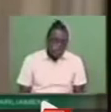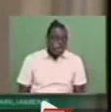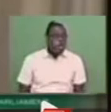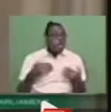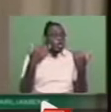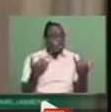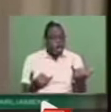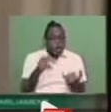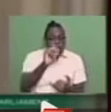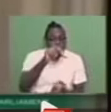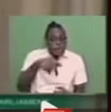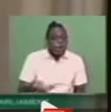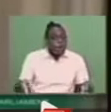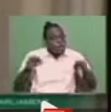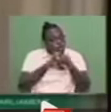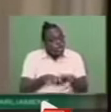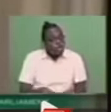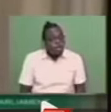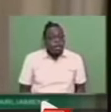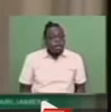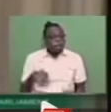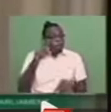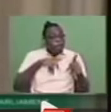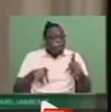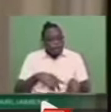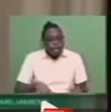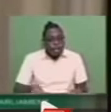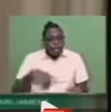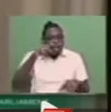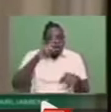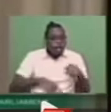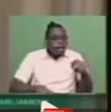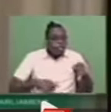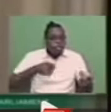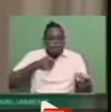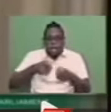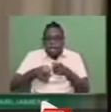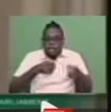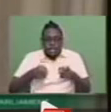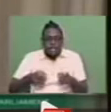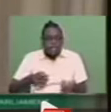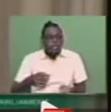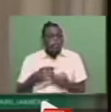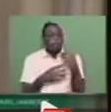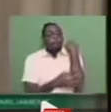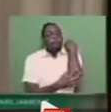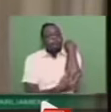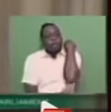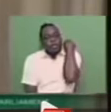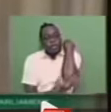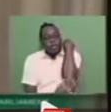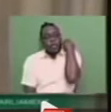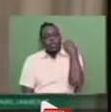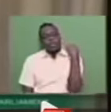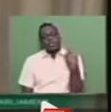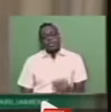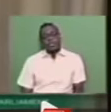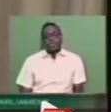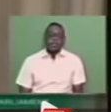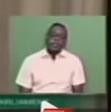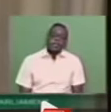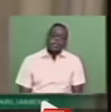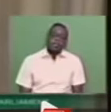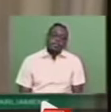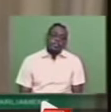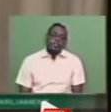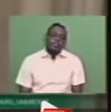So just a few questions to government on this sale, NP sales. What are the long-term benefits for government's revenue